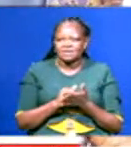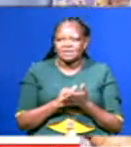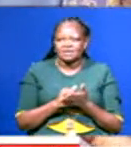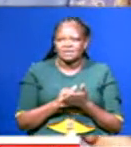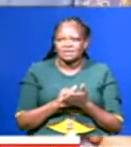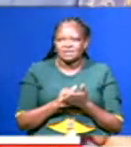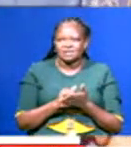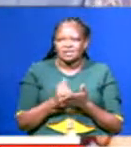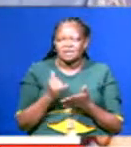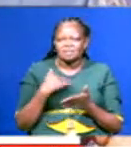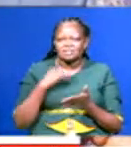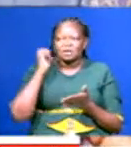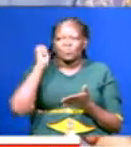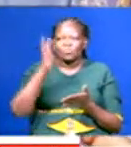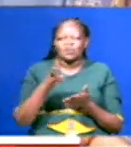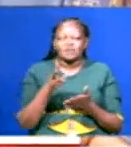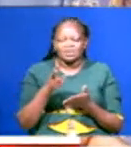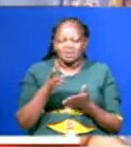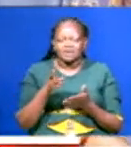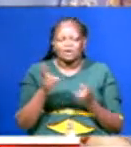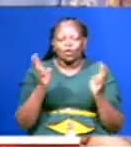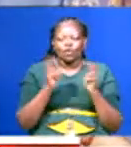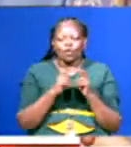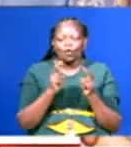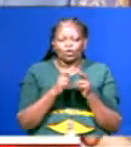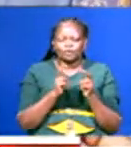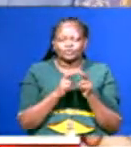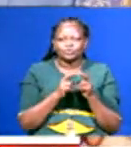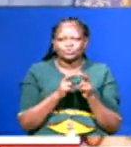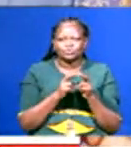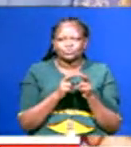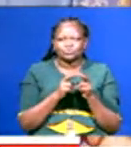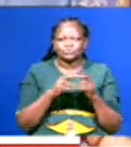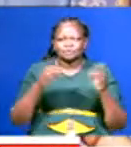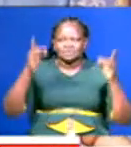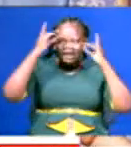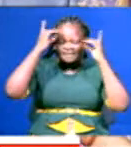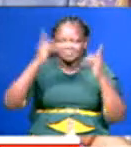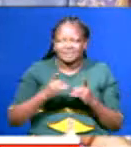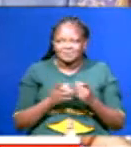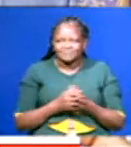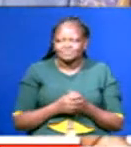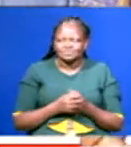they will have to consult and make a decision.